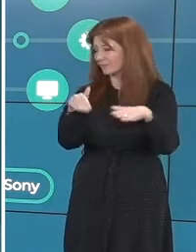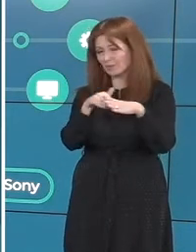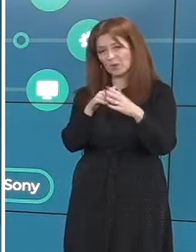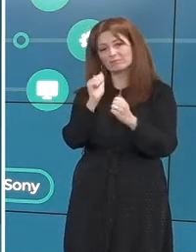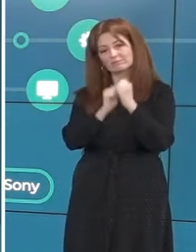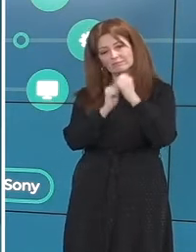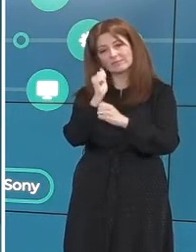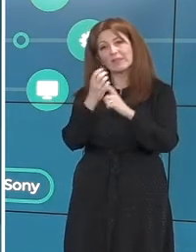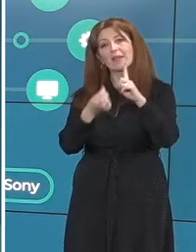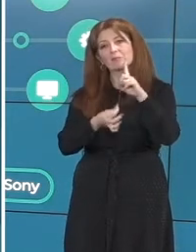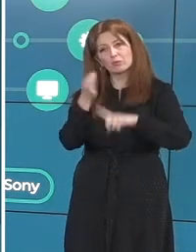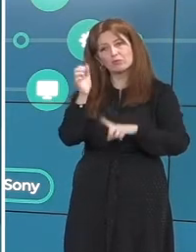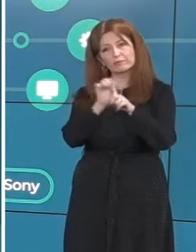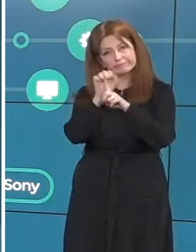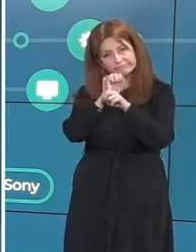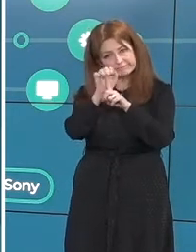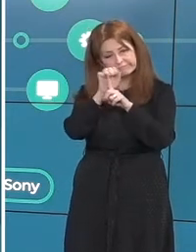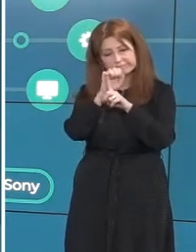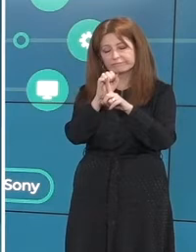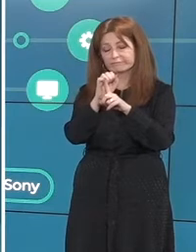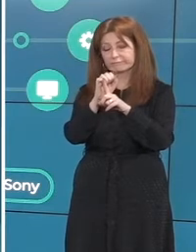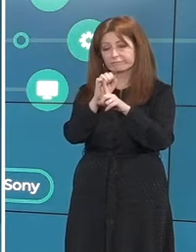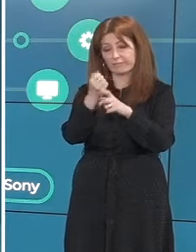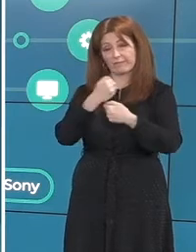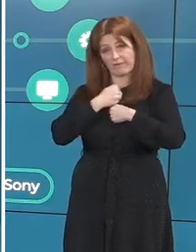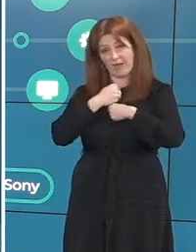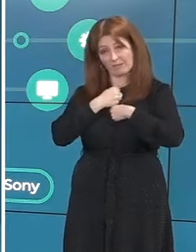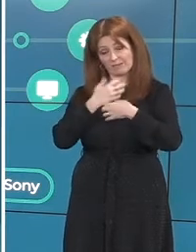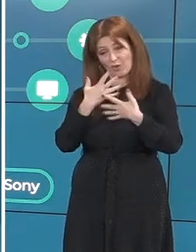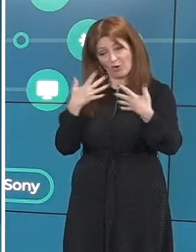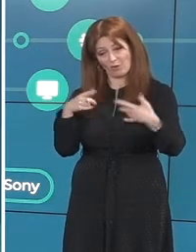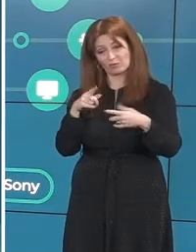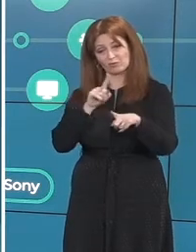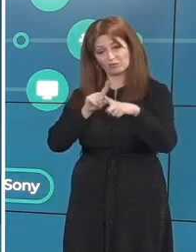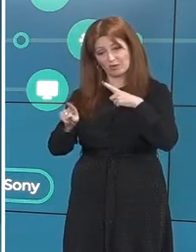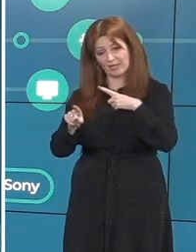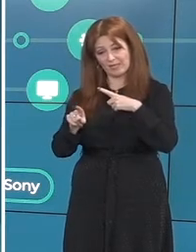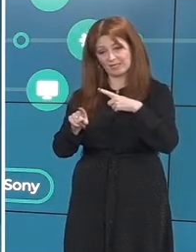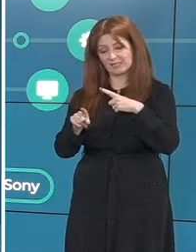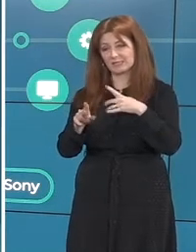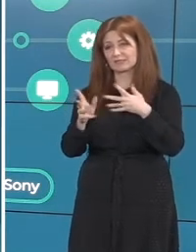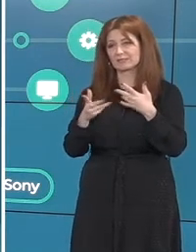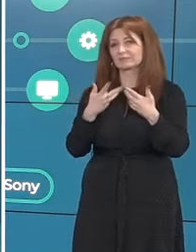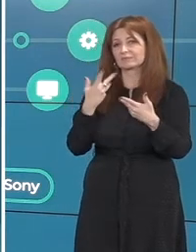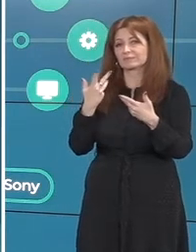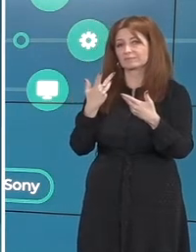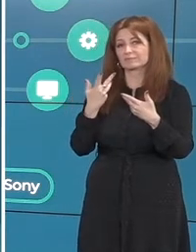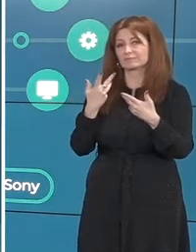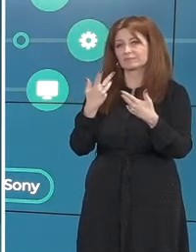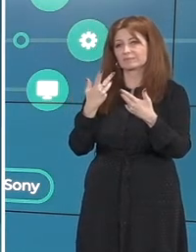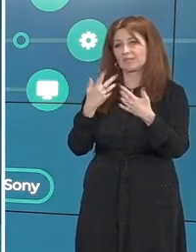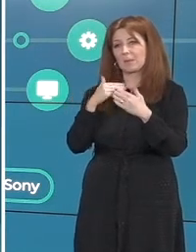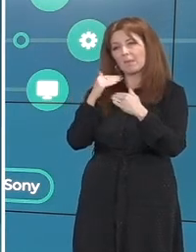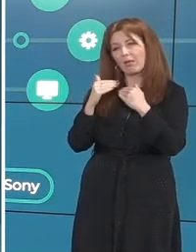make them to be better. So I think for us, a lot of it is really just trying to make sure that we're building great